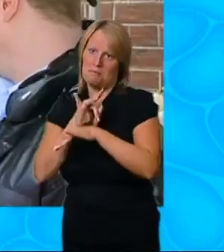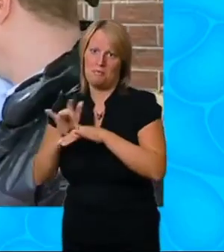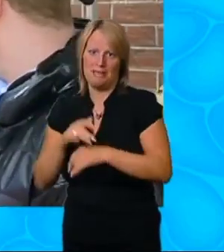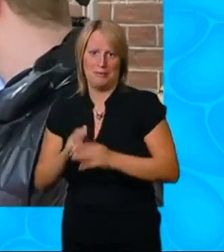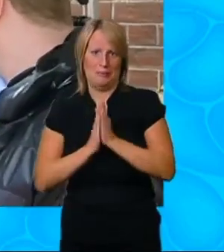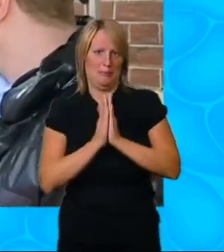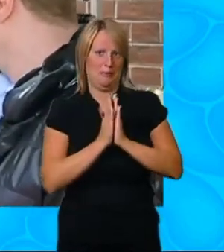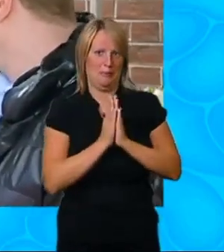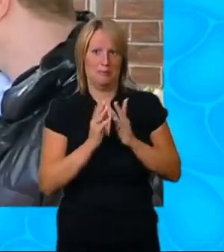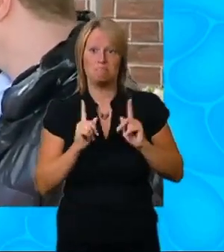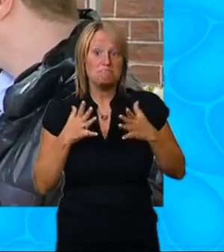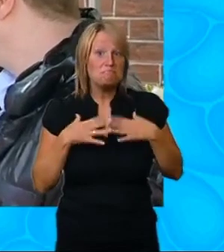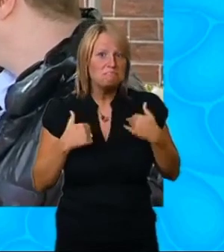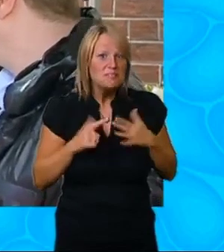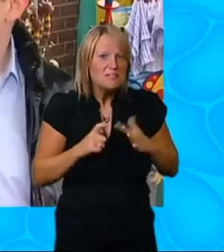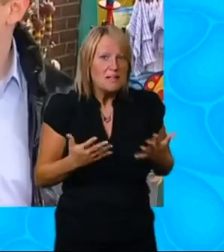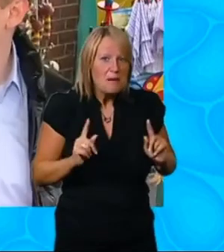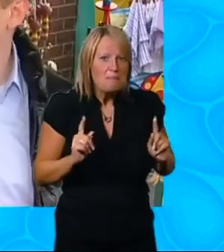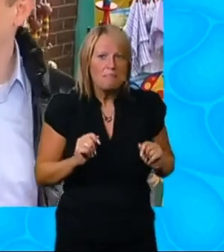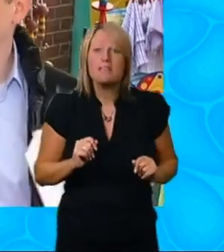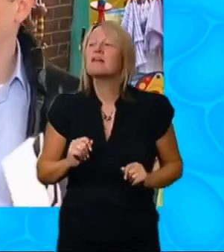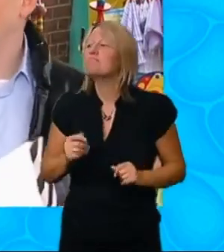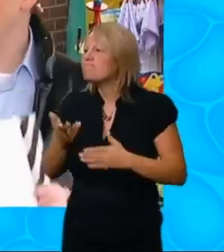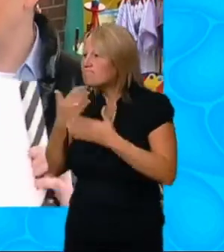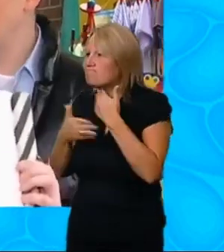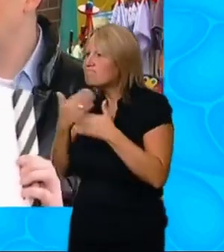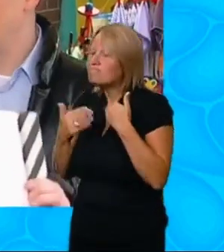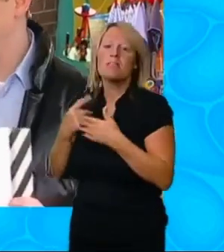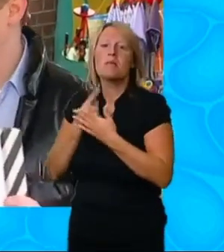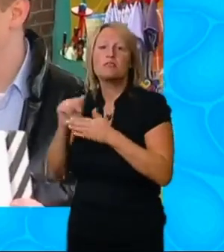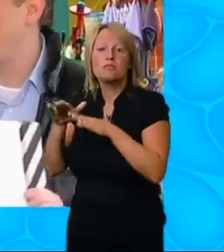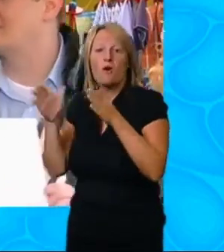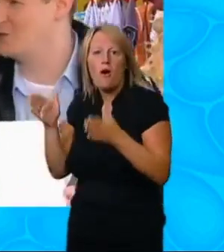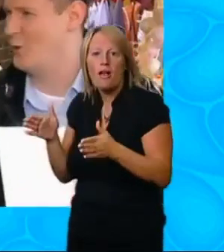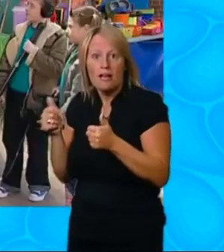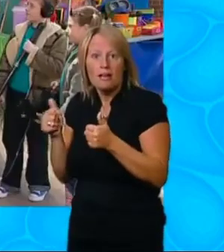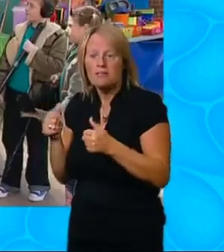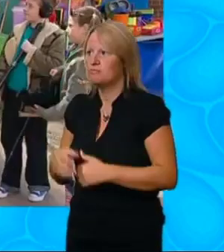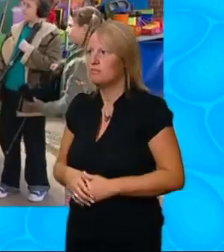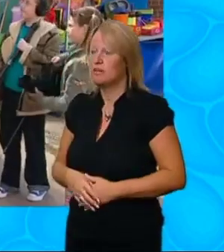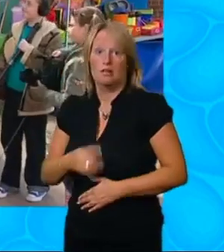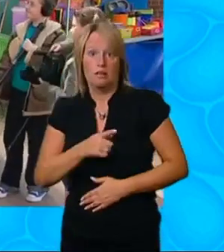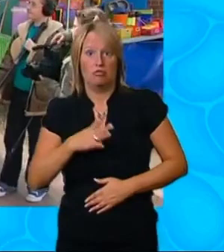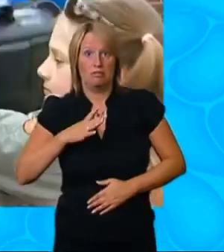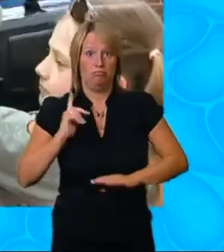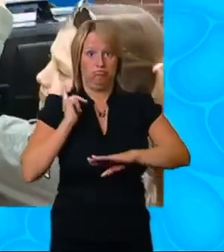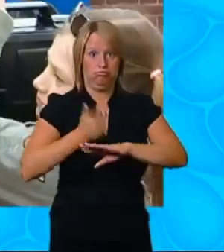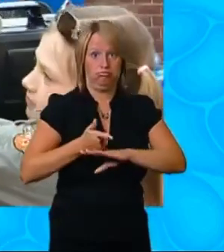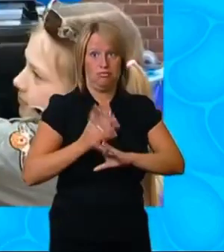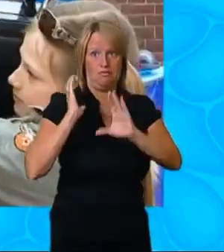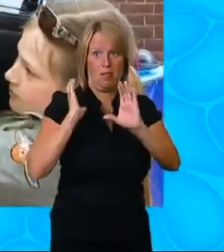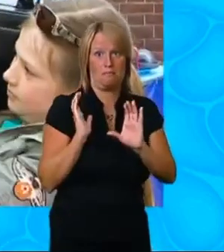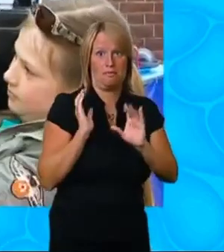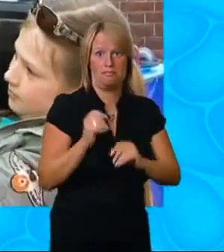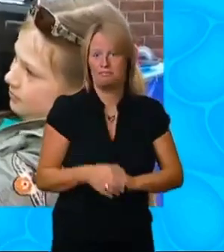Oh, I think so, Mickey John. What do you want me to do? Well, just tell us what it's like to run a market stall. Okay for sound? Camera ready?